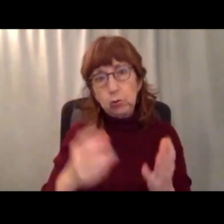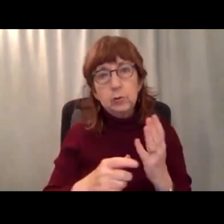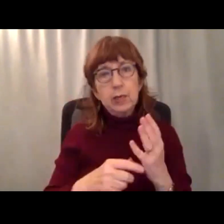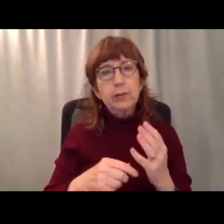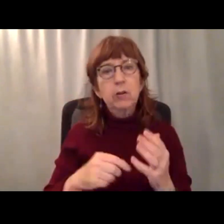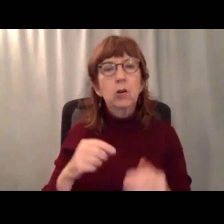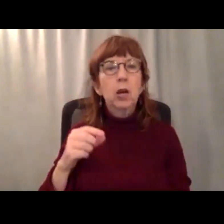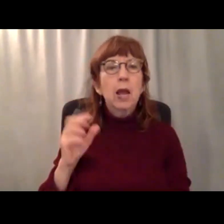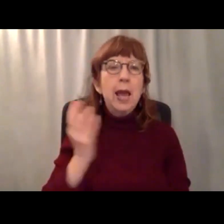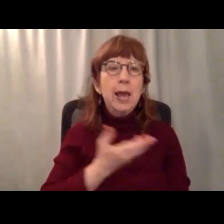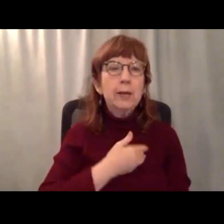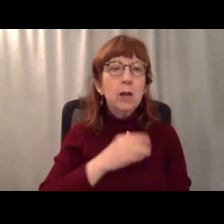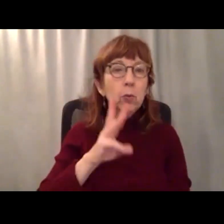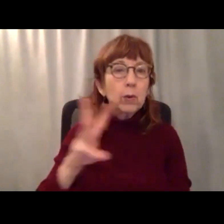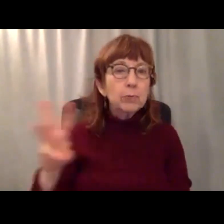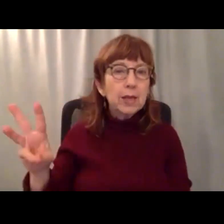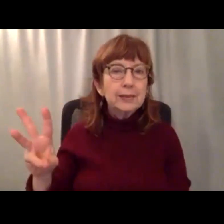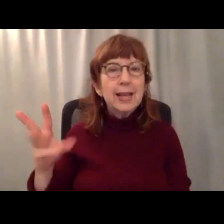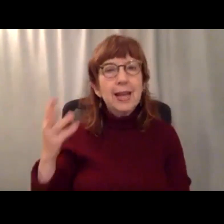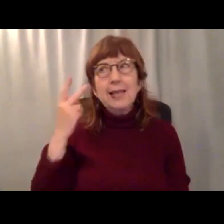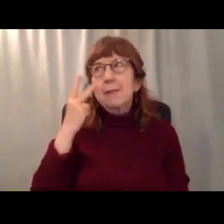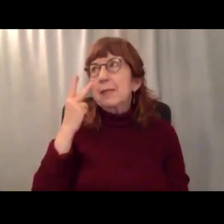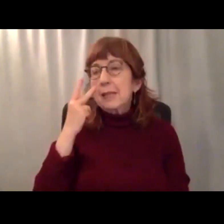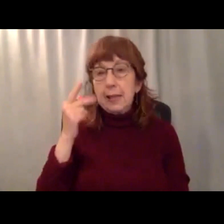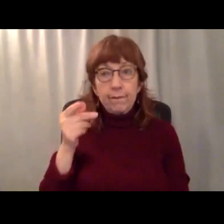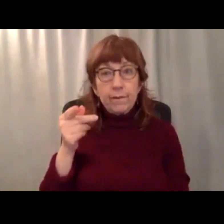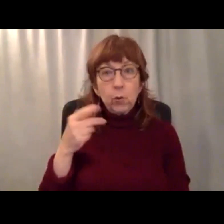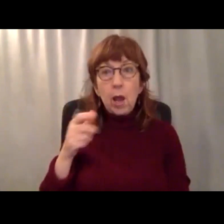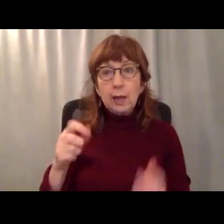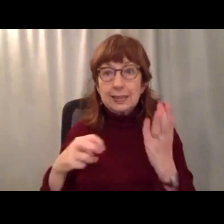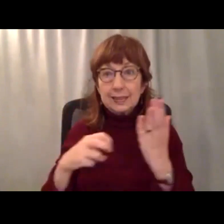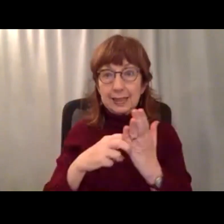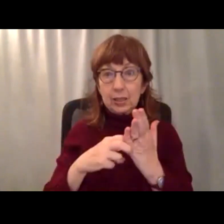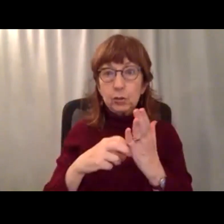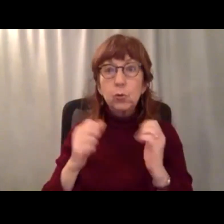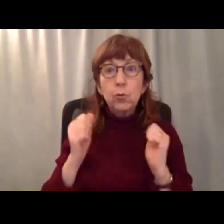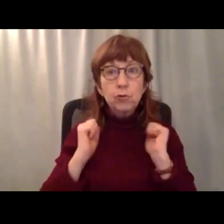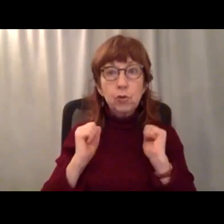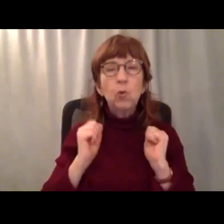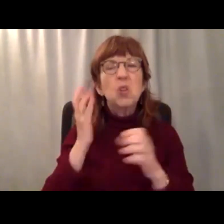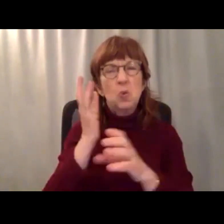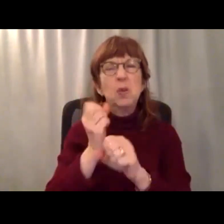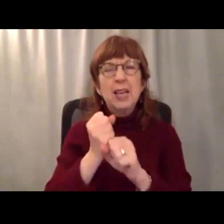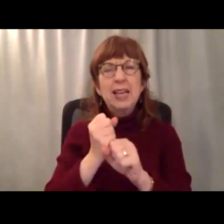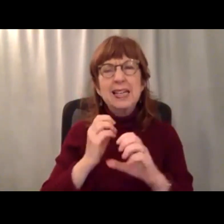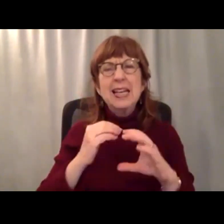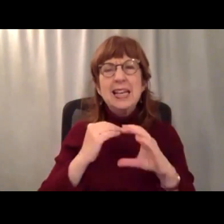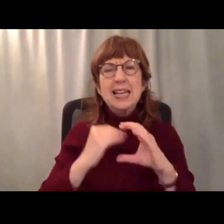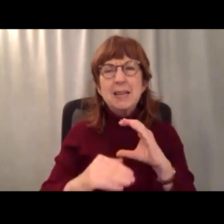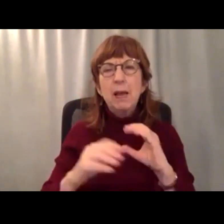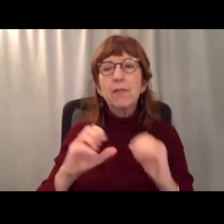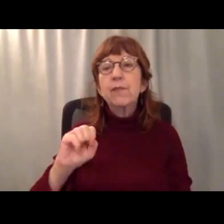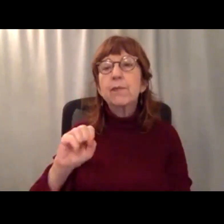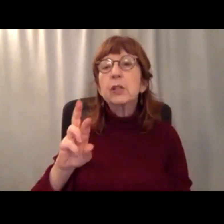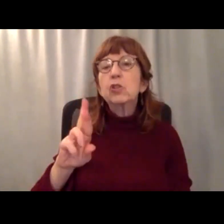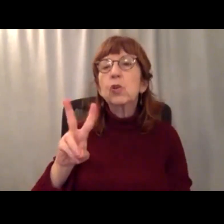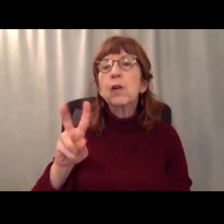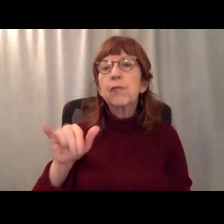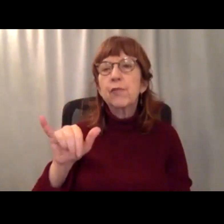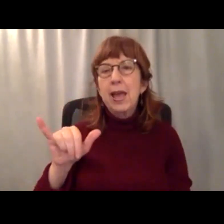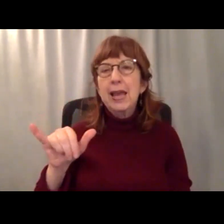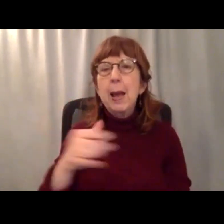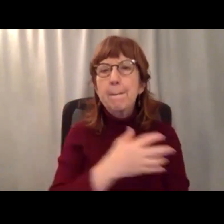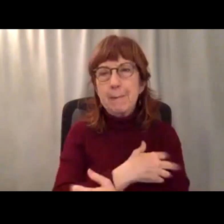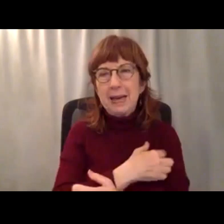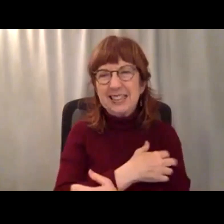queerancestorsproject.org. And let's see, if you got a ticket to the show, you'll be receiving an email from SurveyMonkey with a very brief